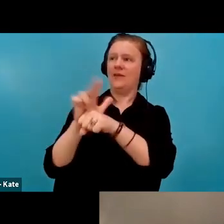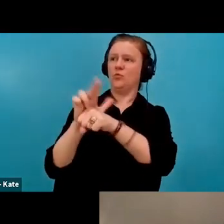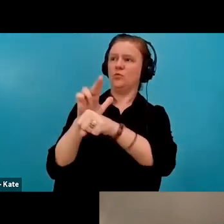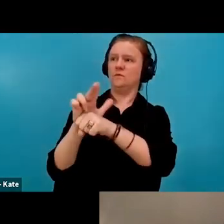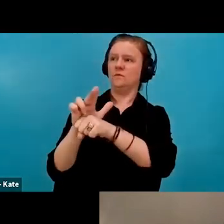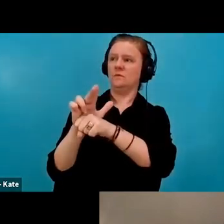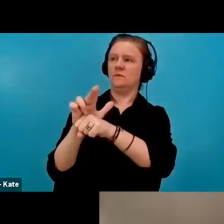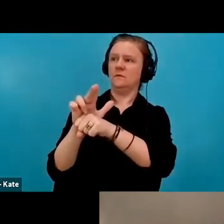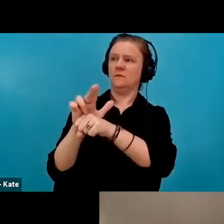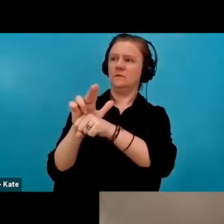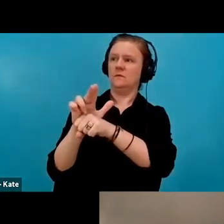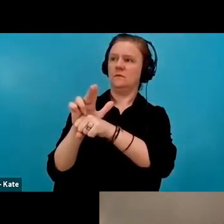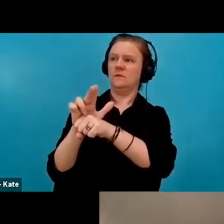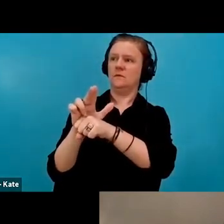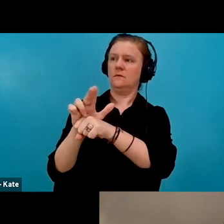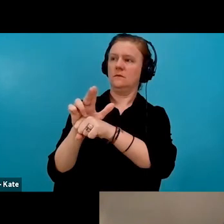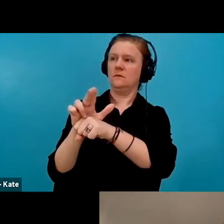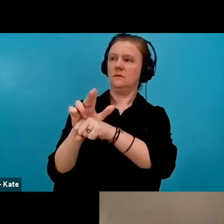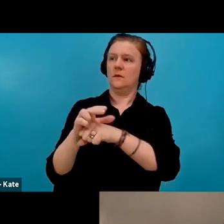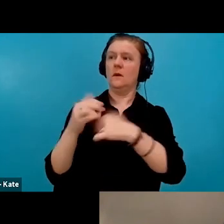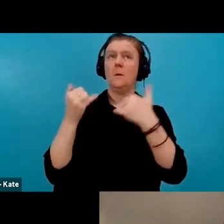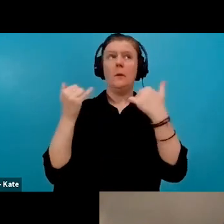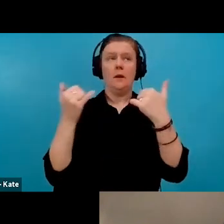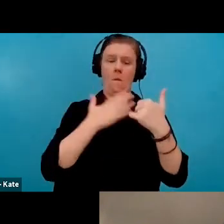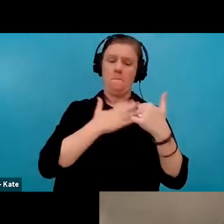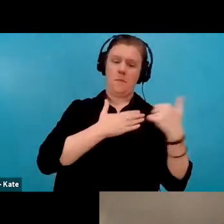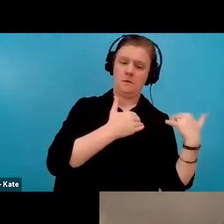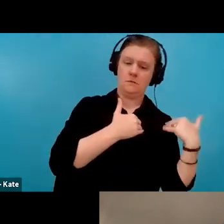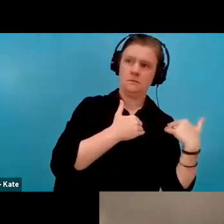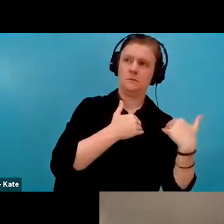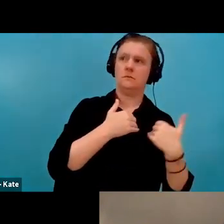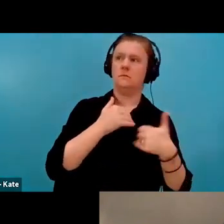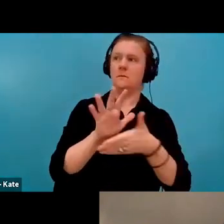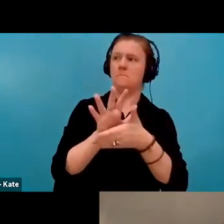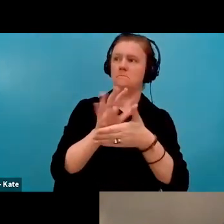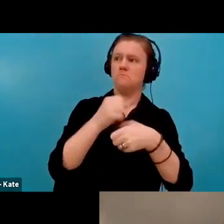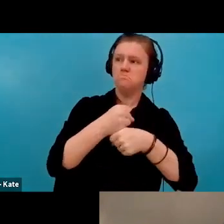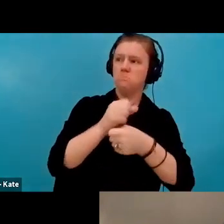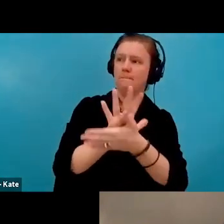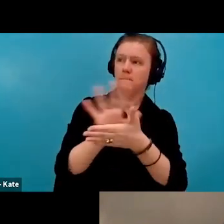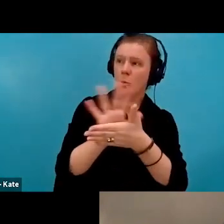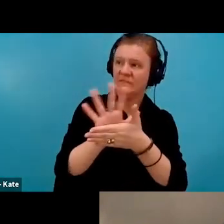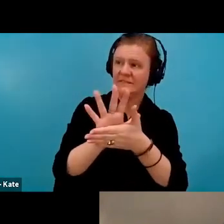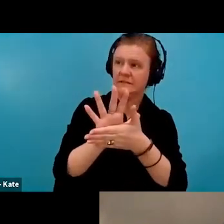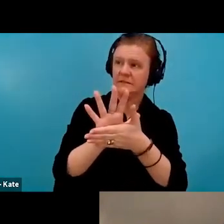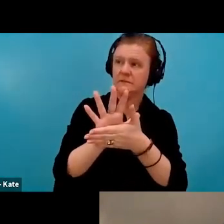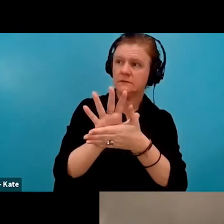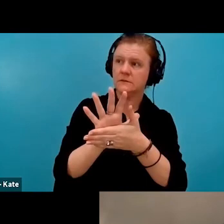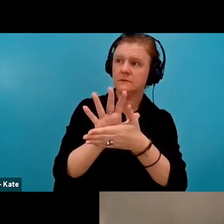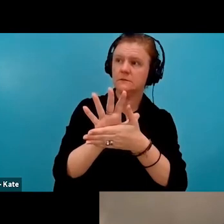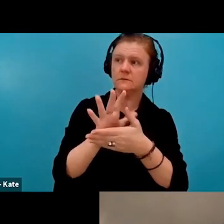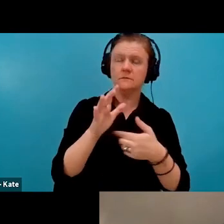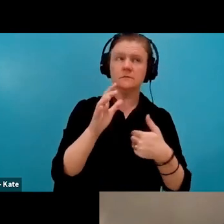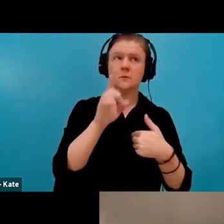Because I am called upon to design films and, you know, all sorts of things, I believe it's a